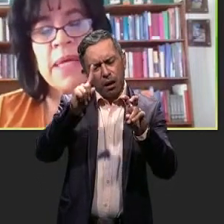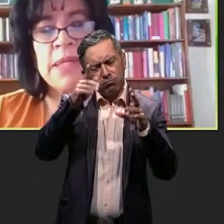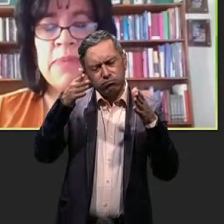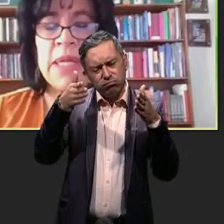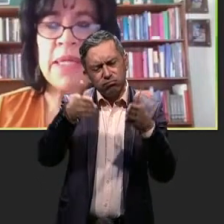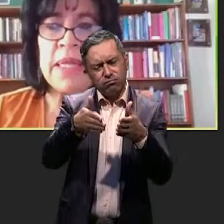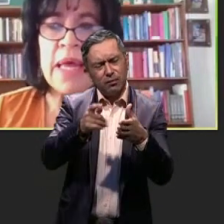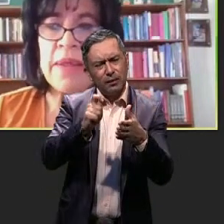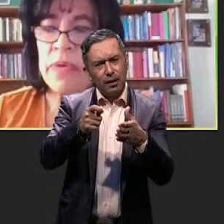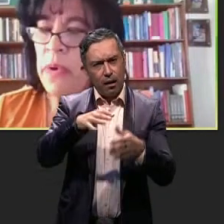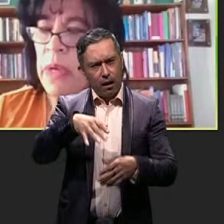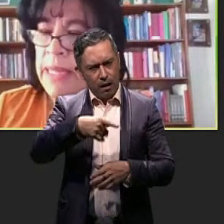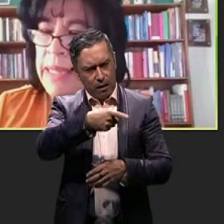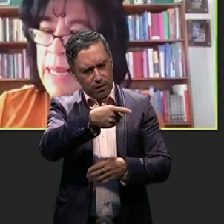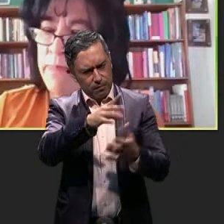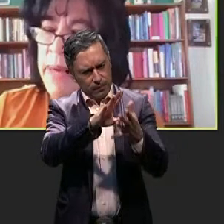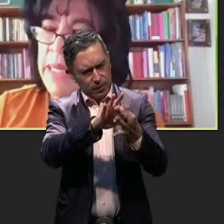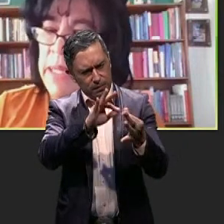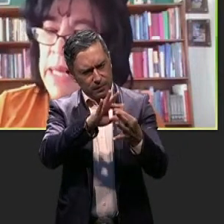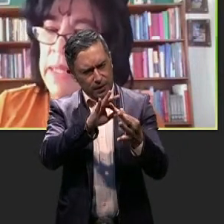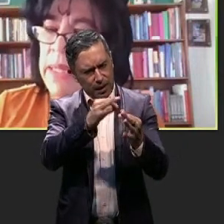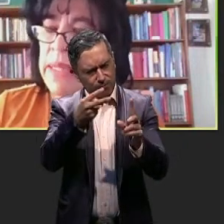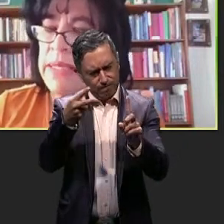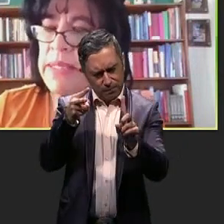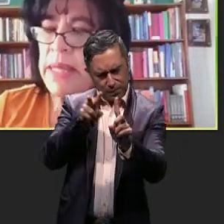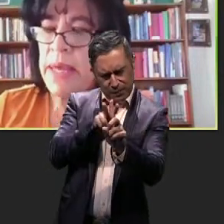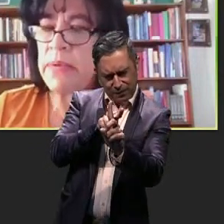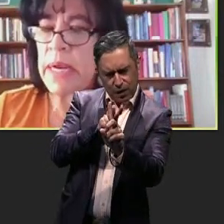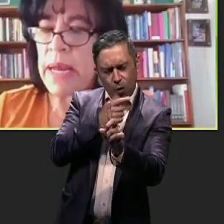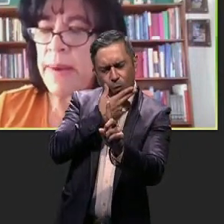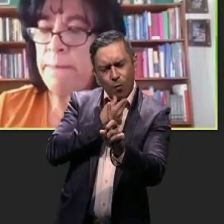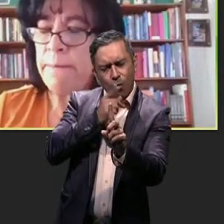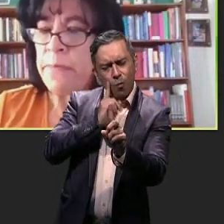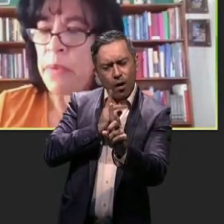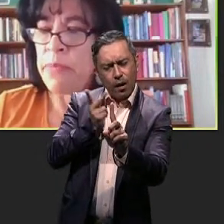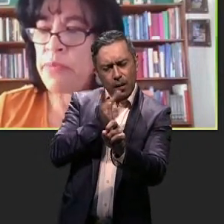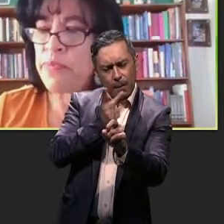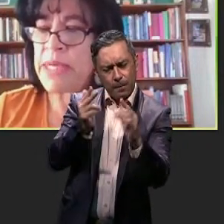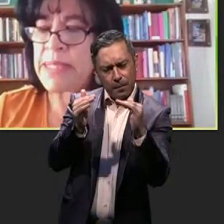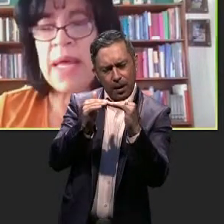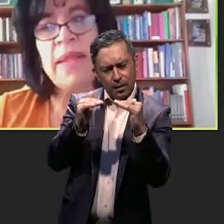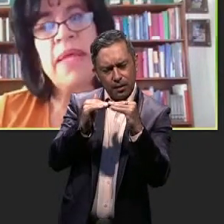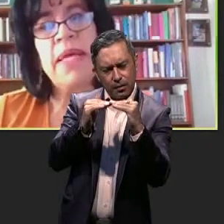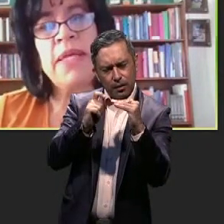talk about this perspective that you proposed regarding parity